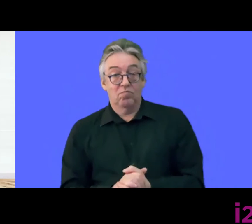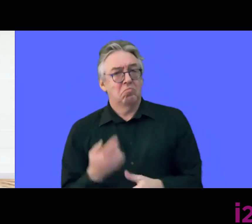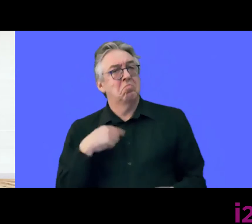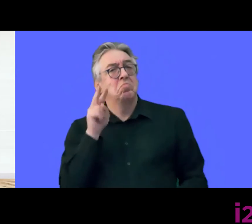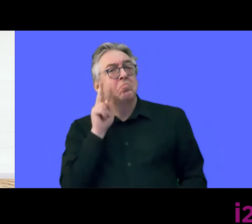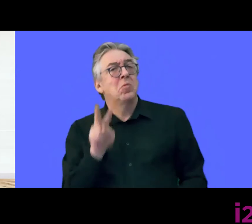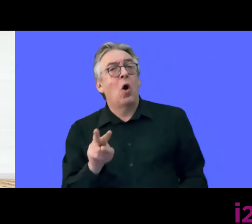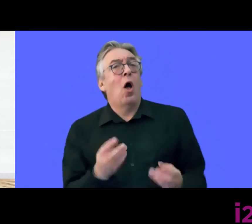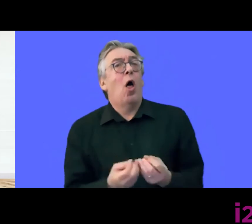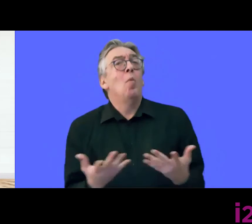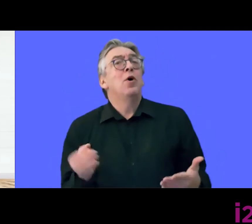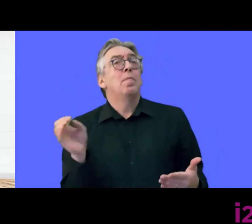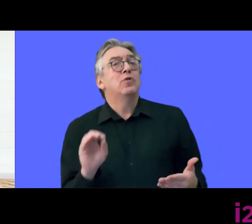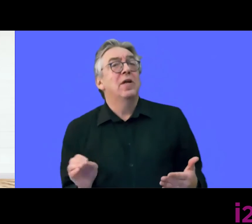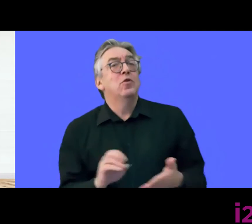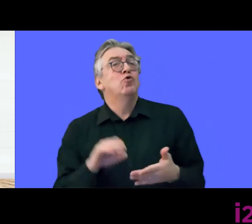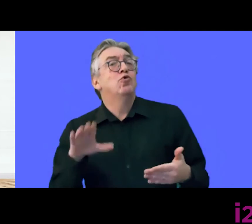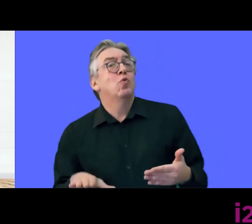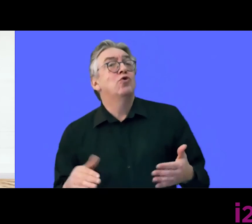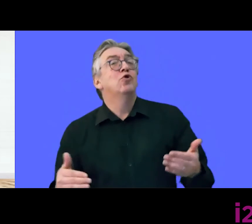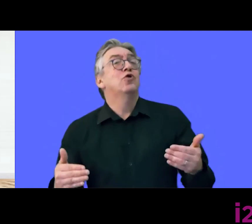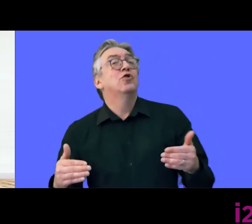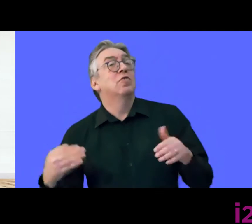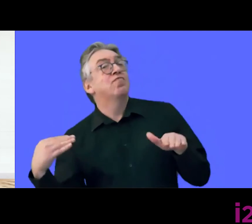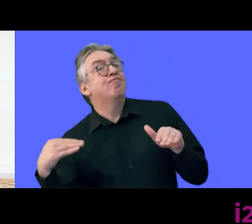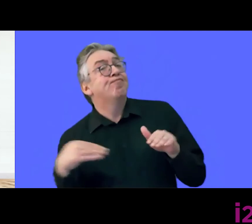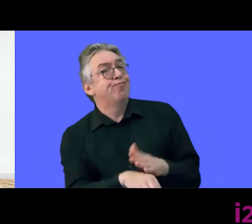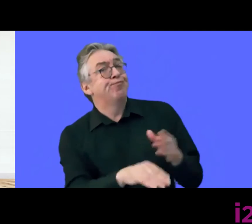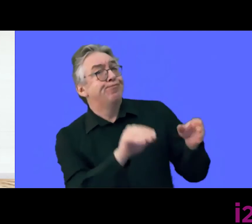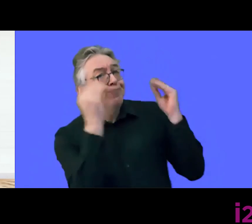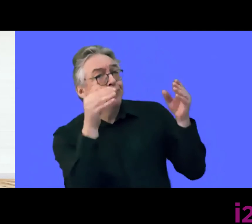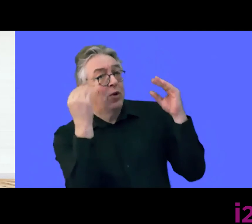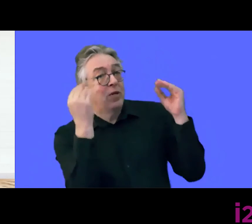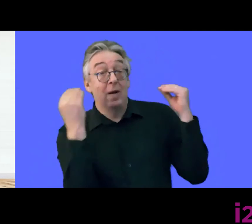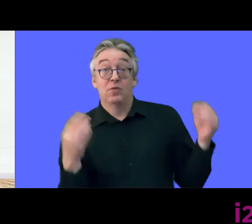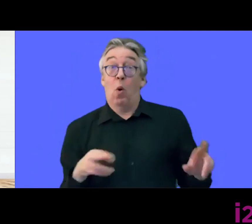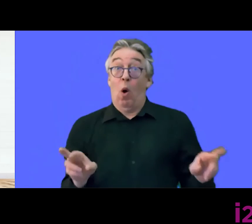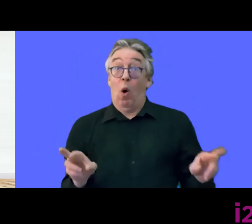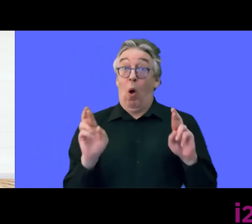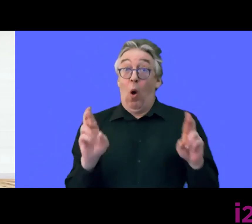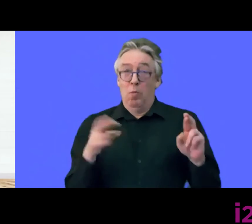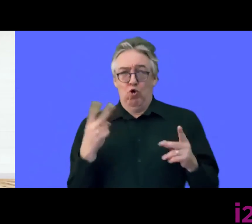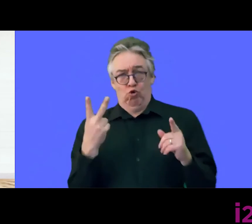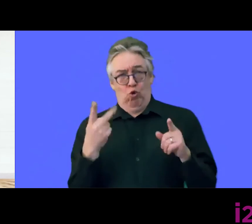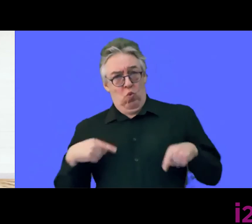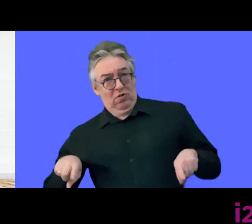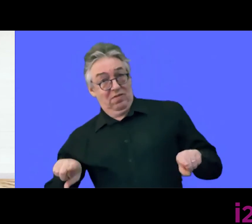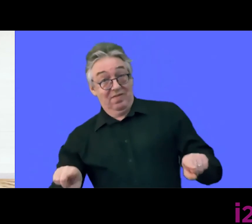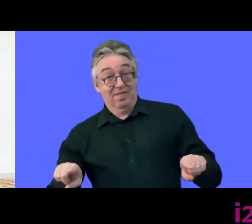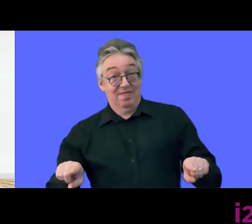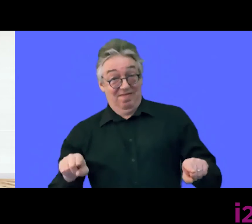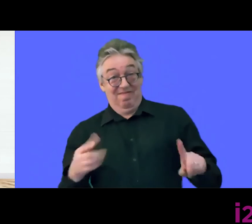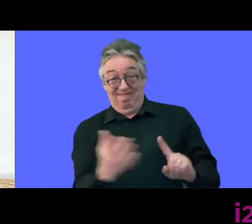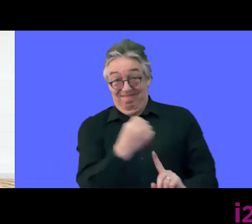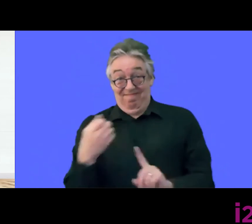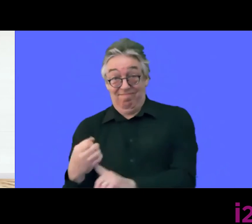with disabilities enrolled in those programs. So hopefully we can achieve these two aspects